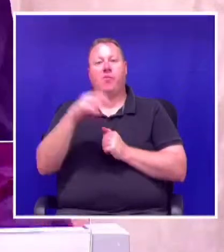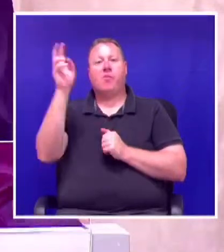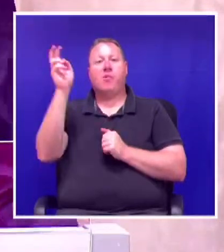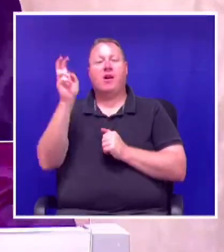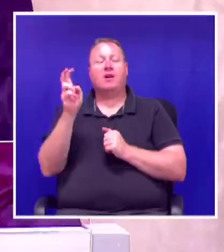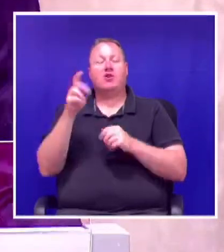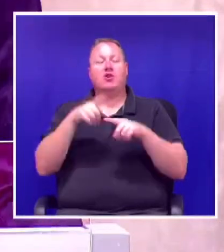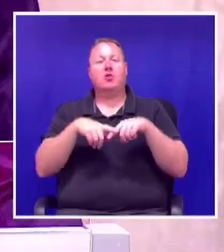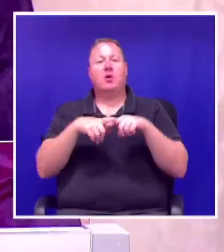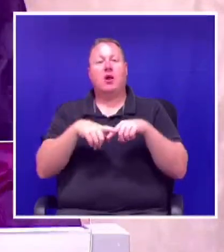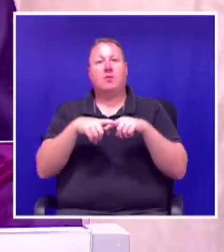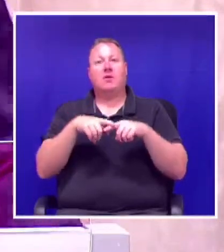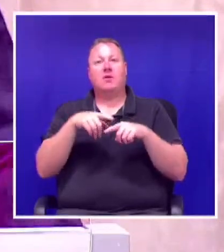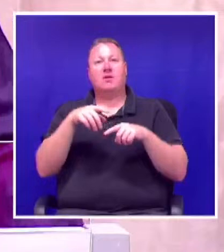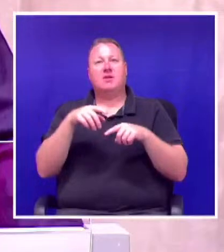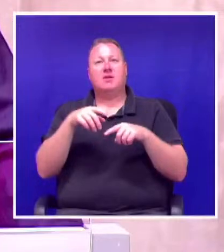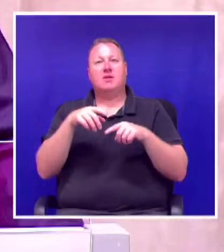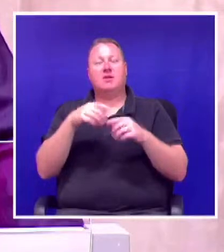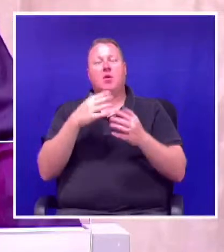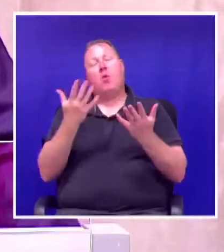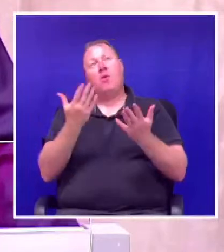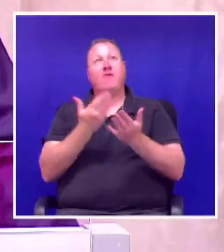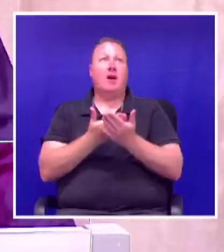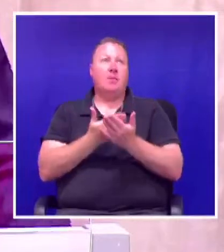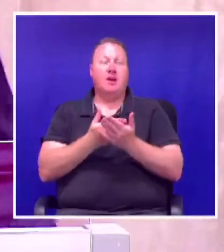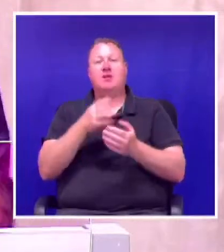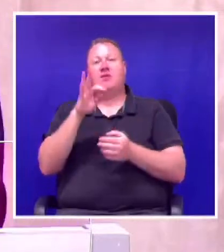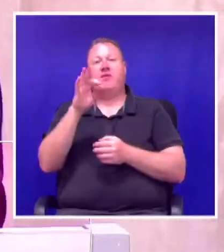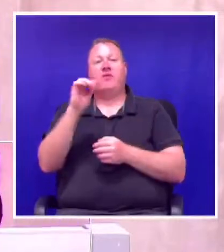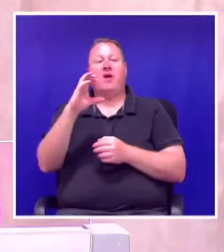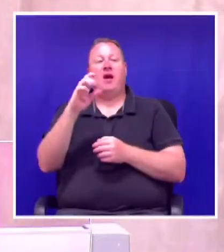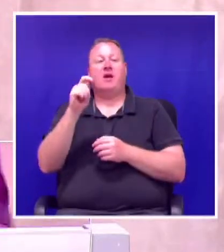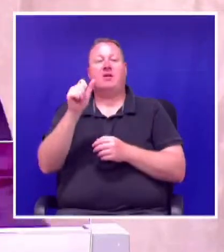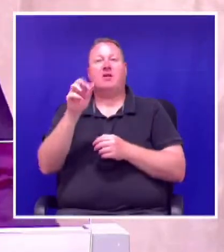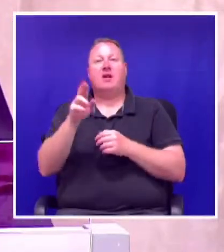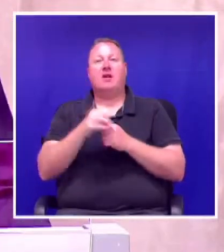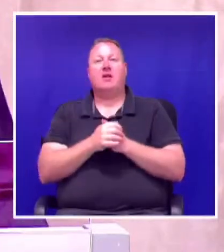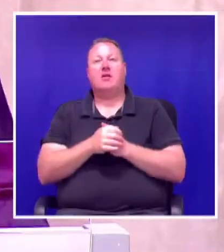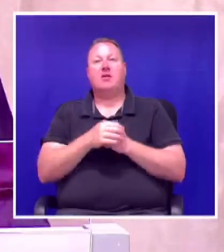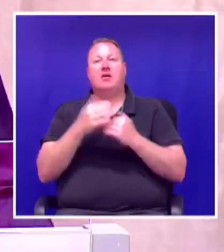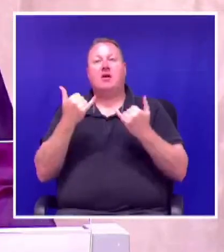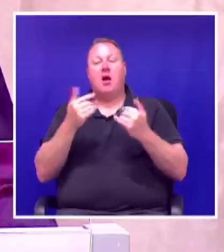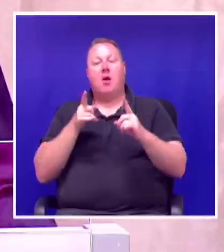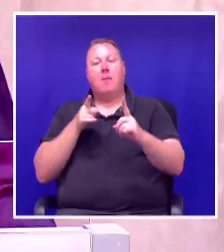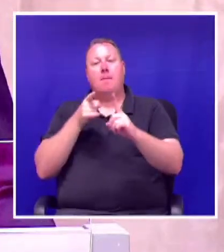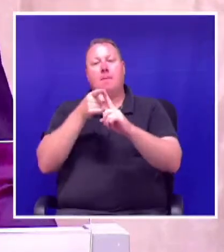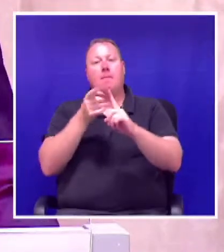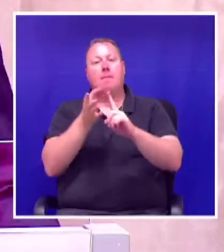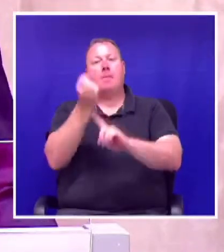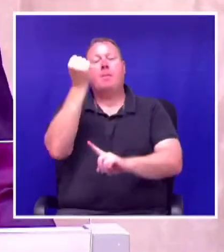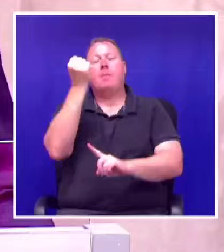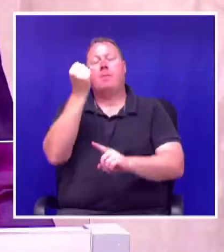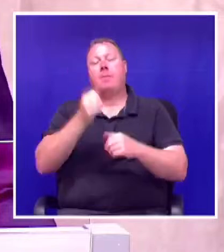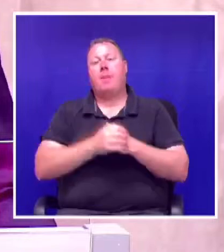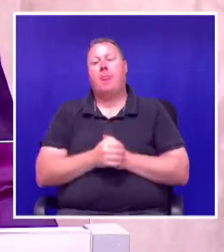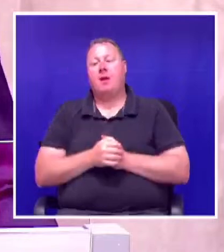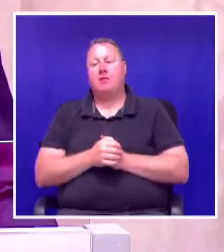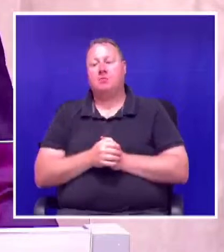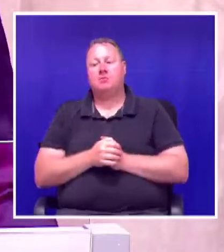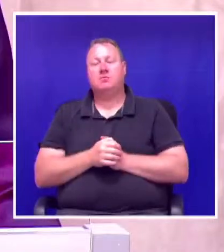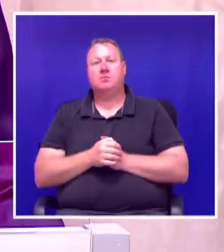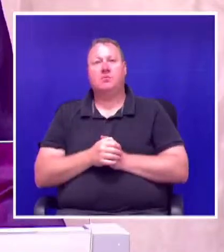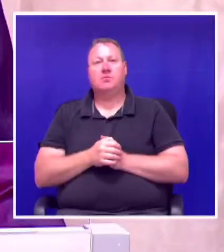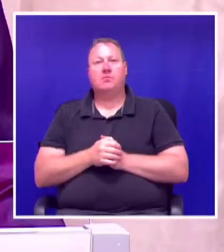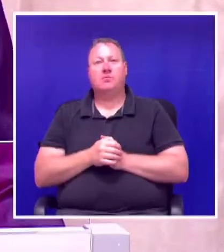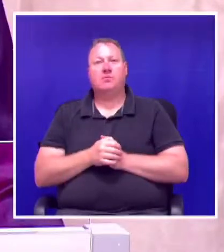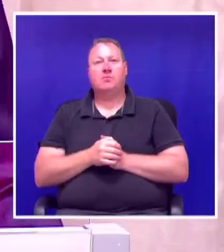factor or availability factor. They have now reached that target as we speak. We